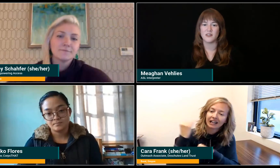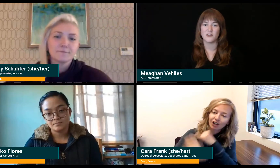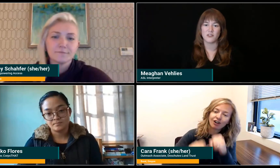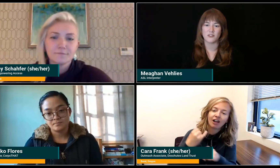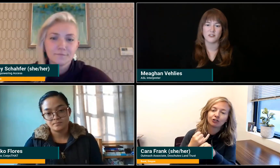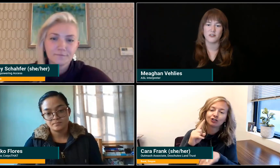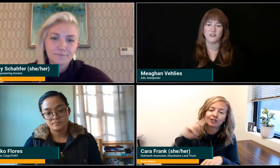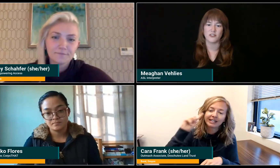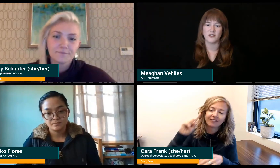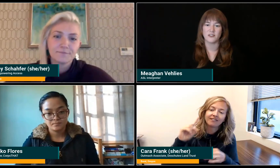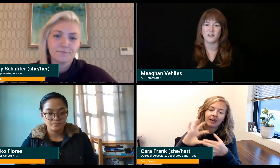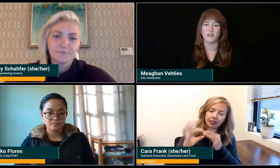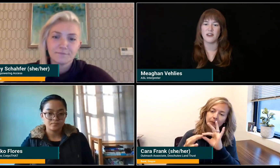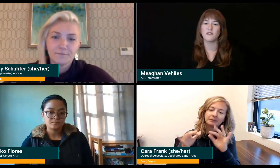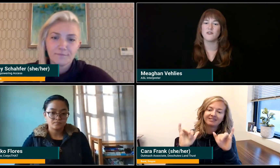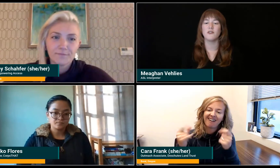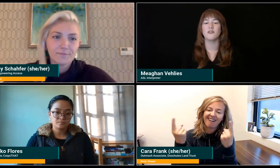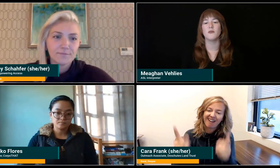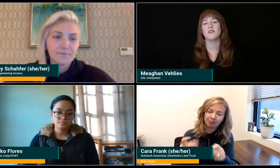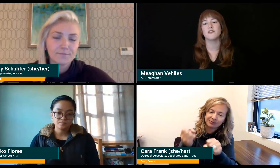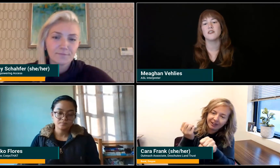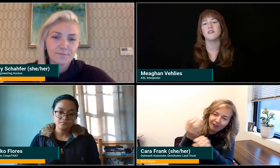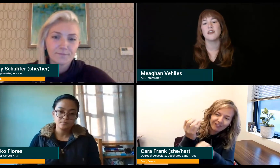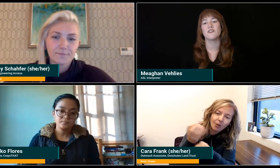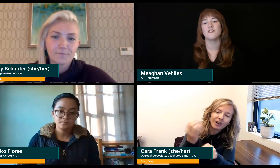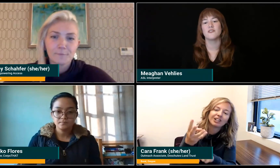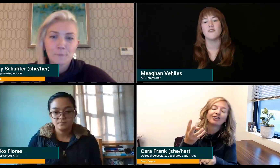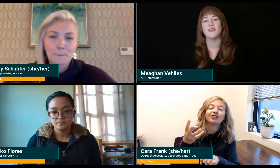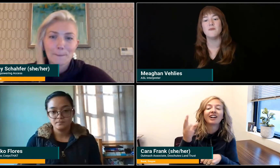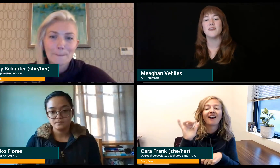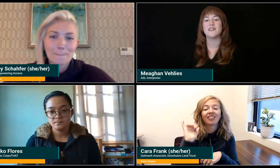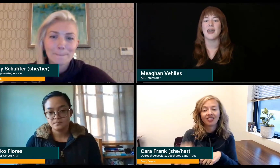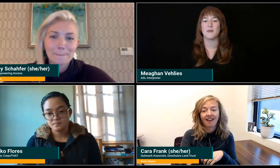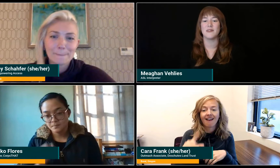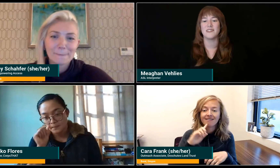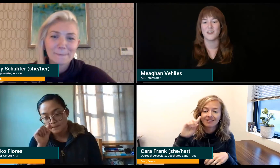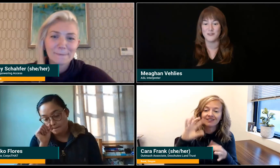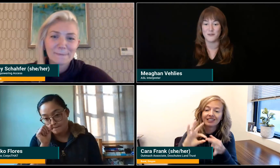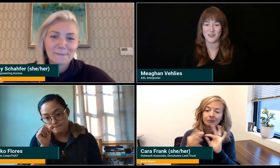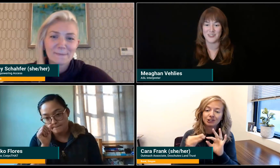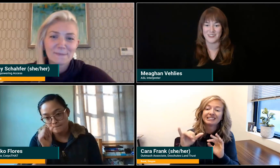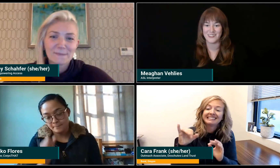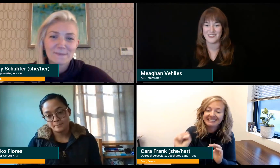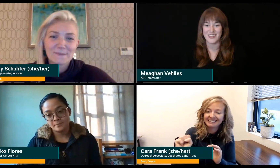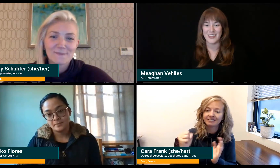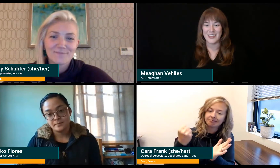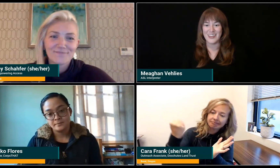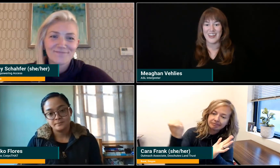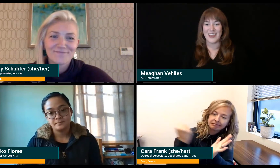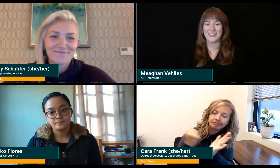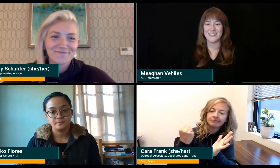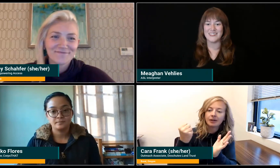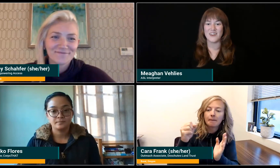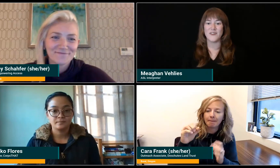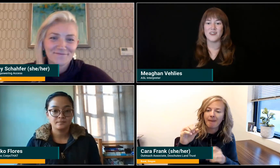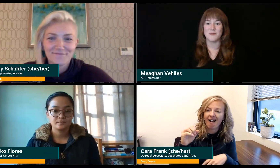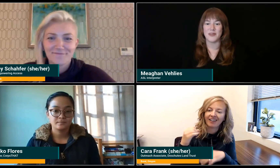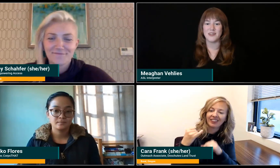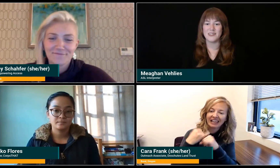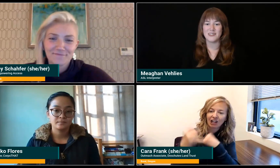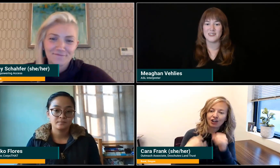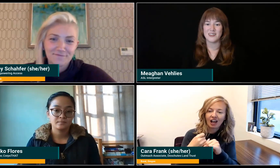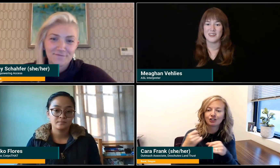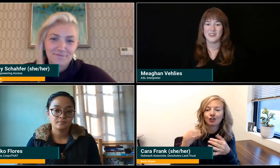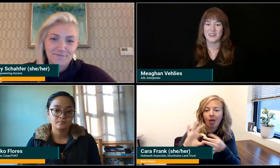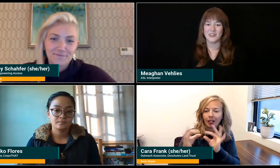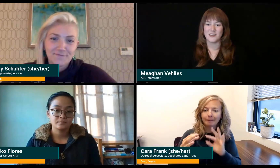an instructor and coach there. So I don't know if you all know, but there's an international Deaflympics that happens every 4 years. And the